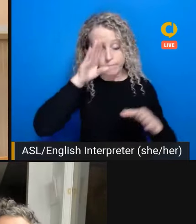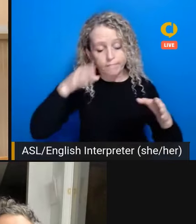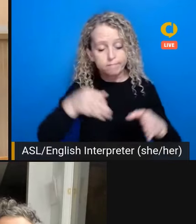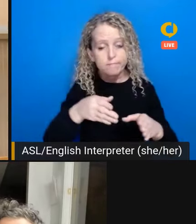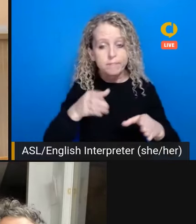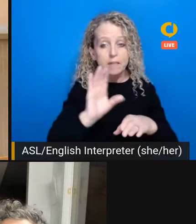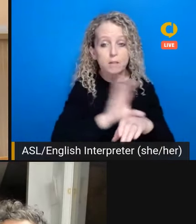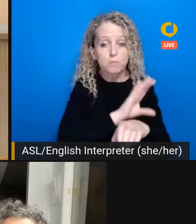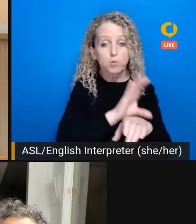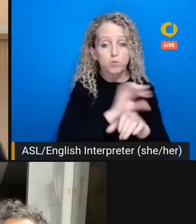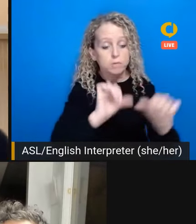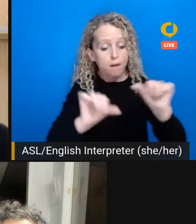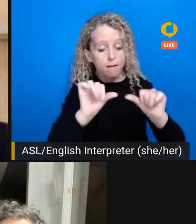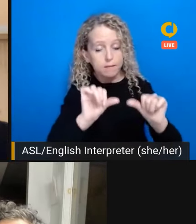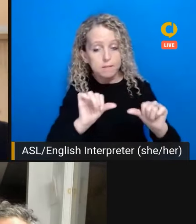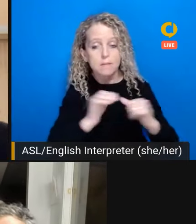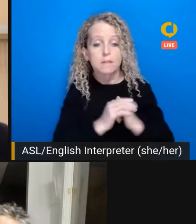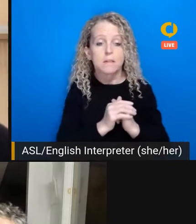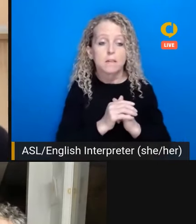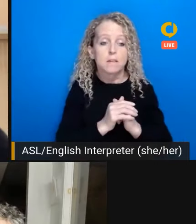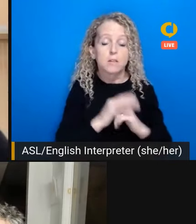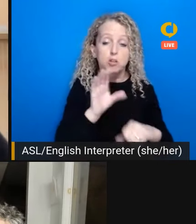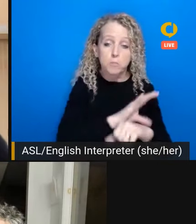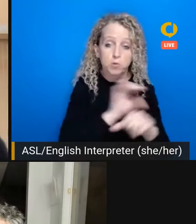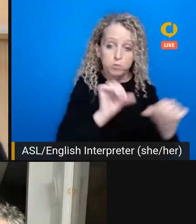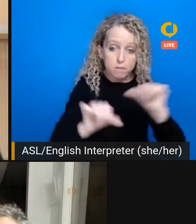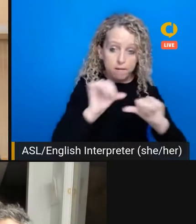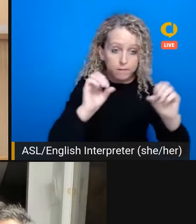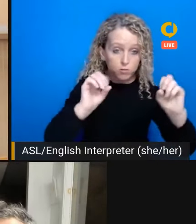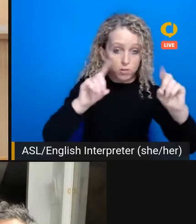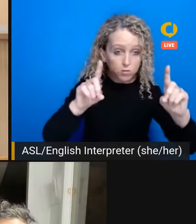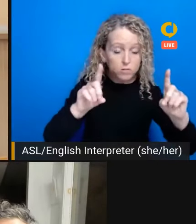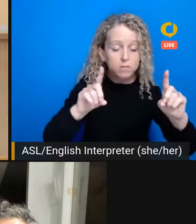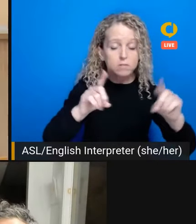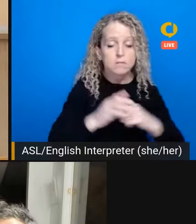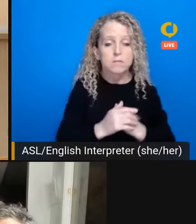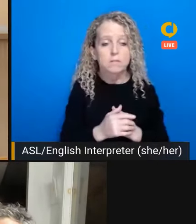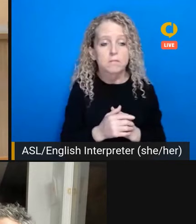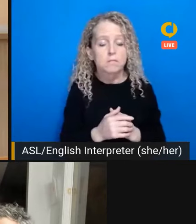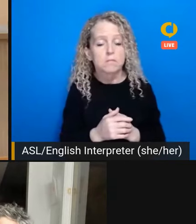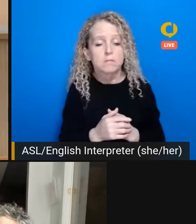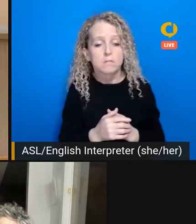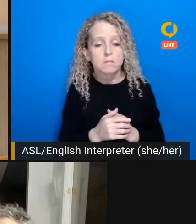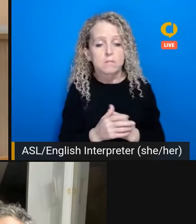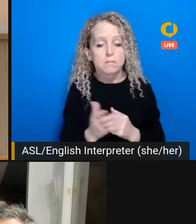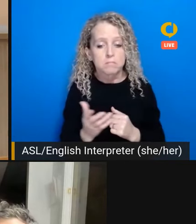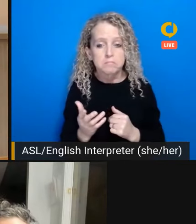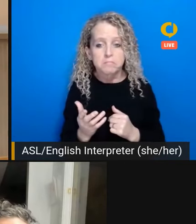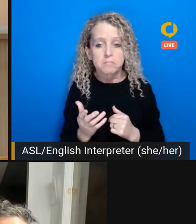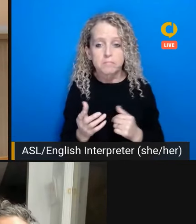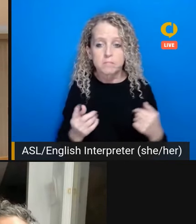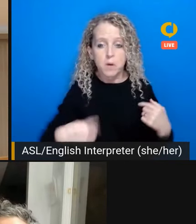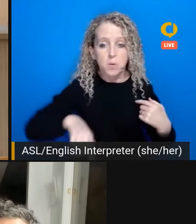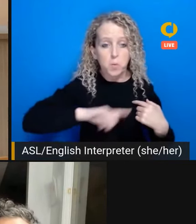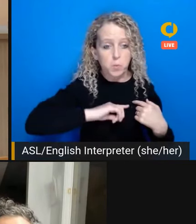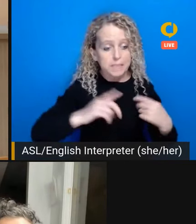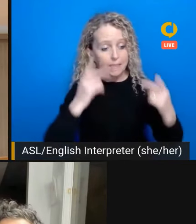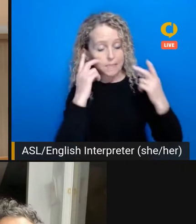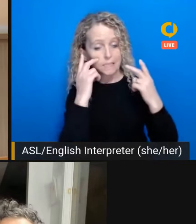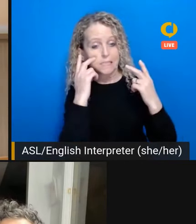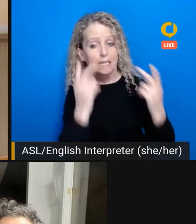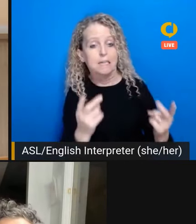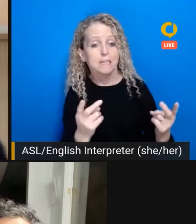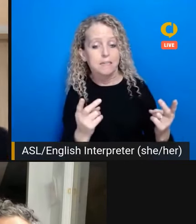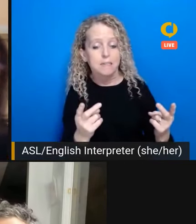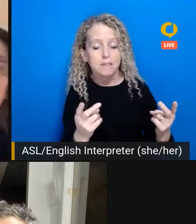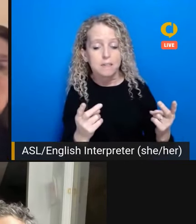you know, and computer science education in particular, are realizing that a big part of an effective